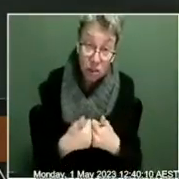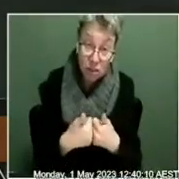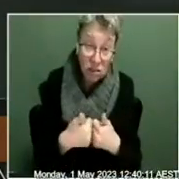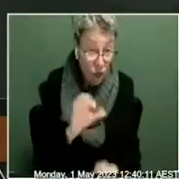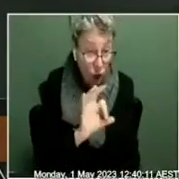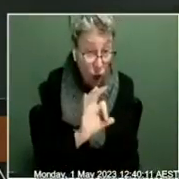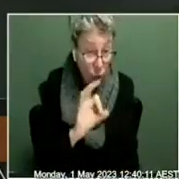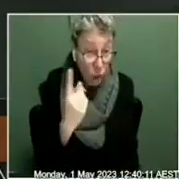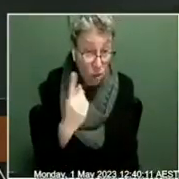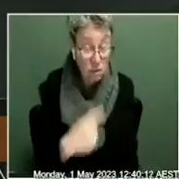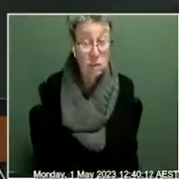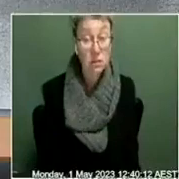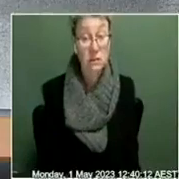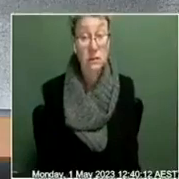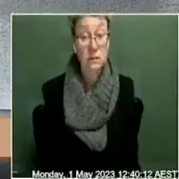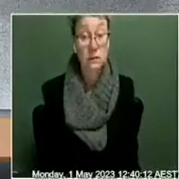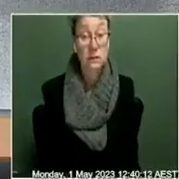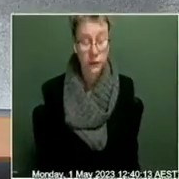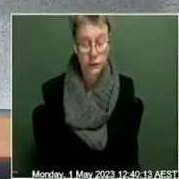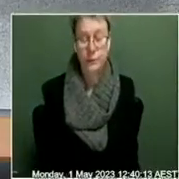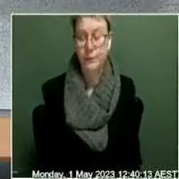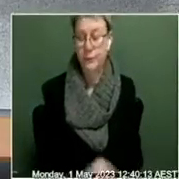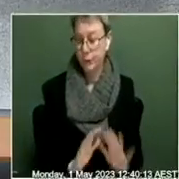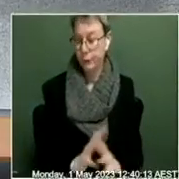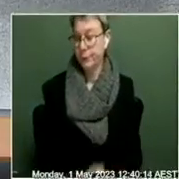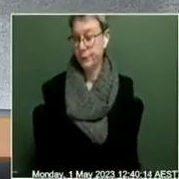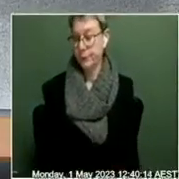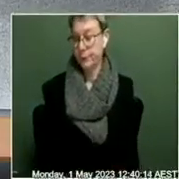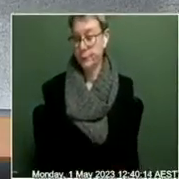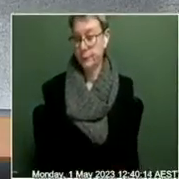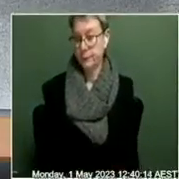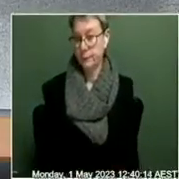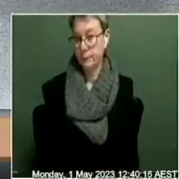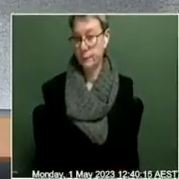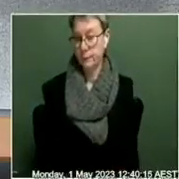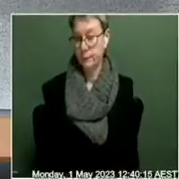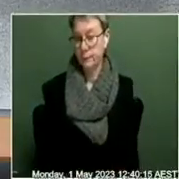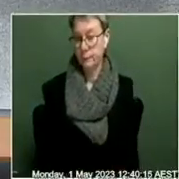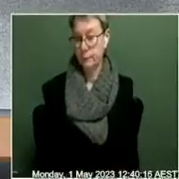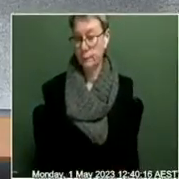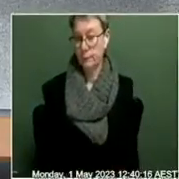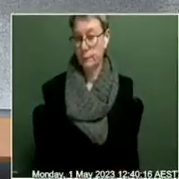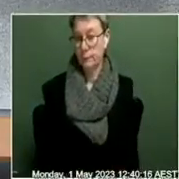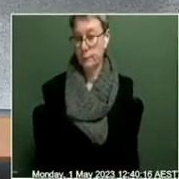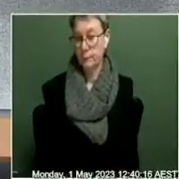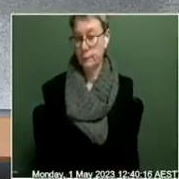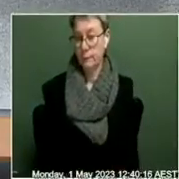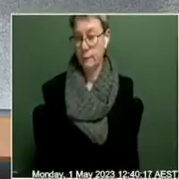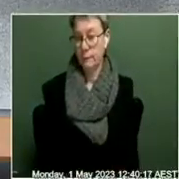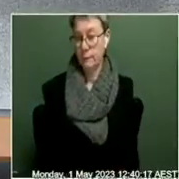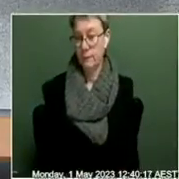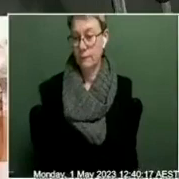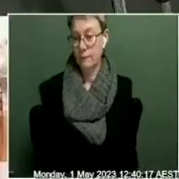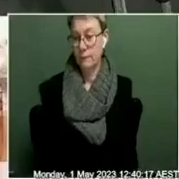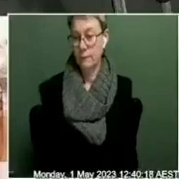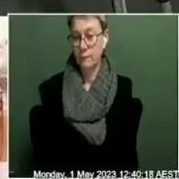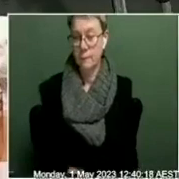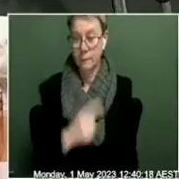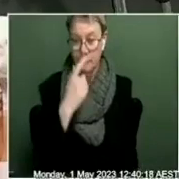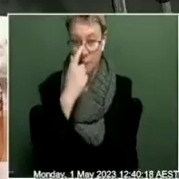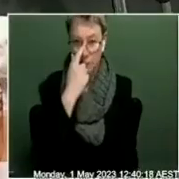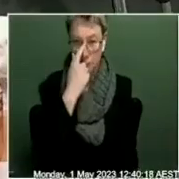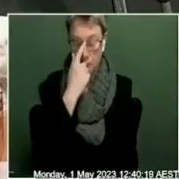Look, I've just got a statement. I'll read and reread your response. And look, thank you for your testimony today, but I have to say